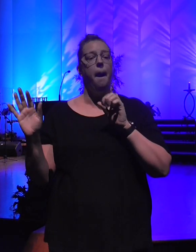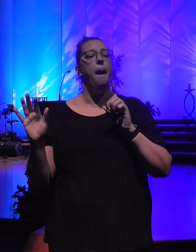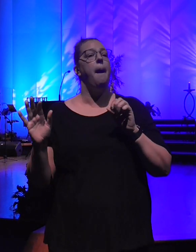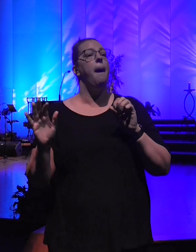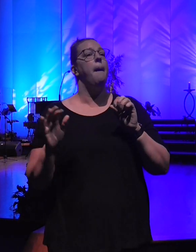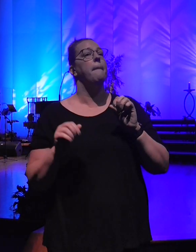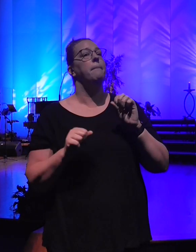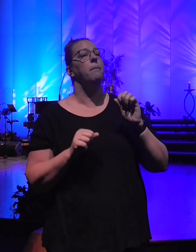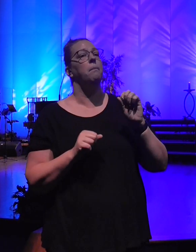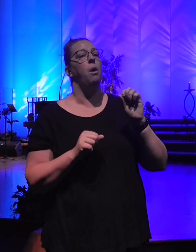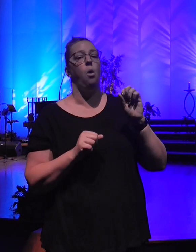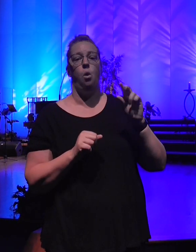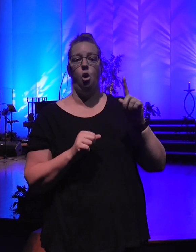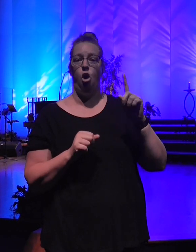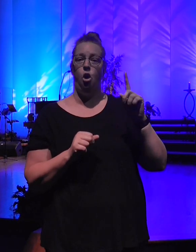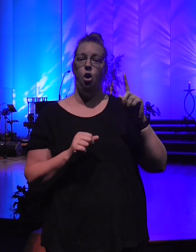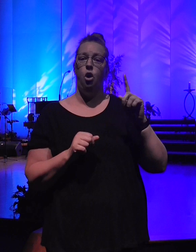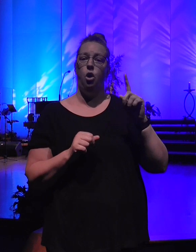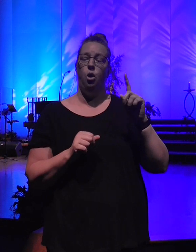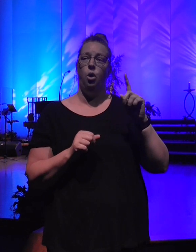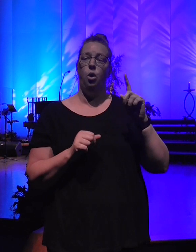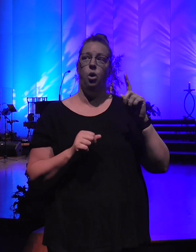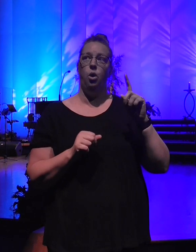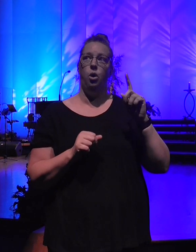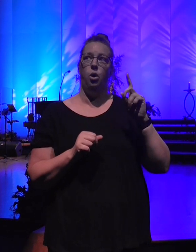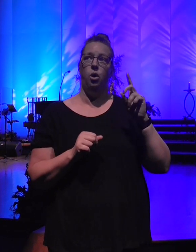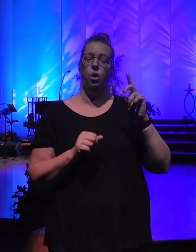all that you see?